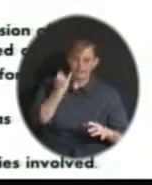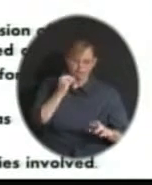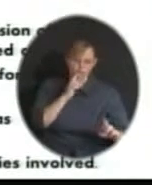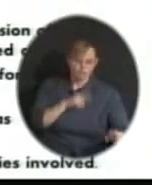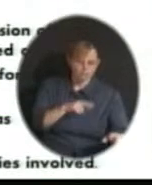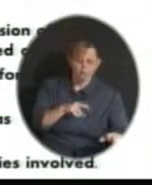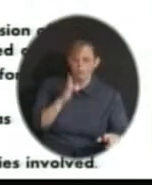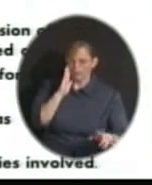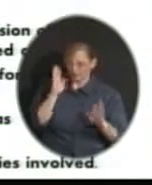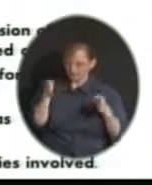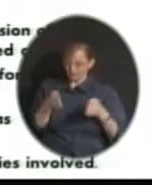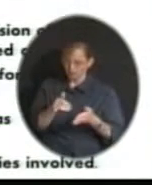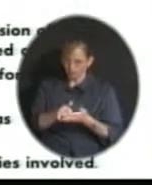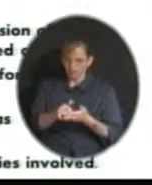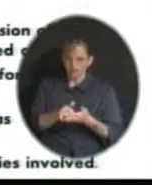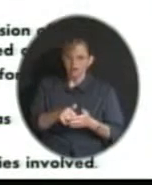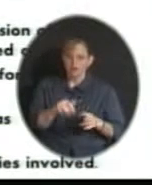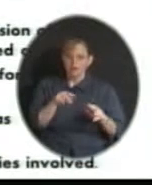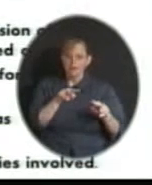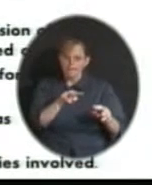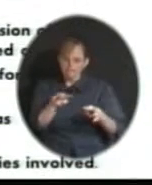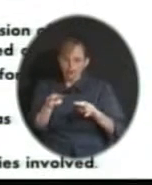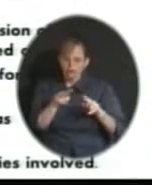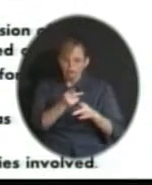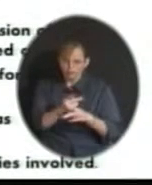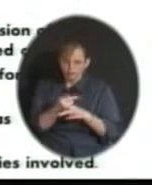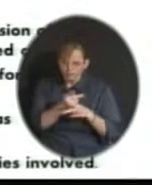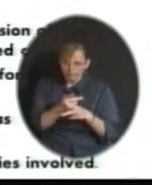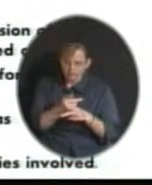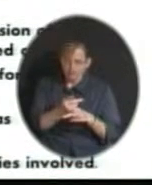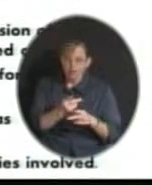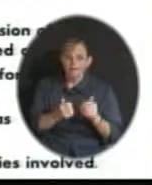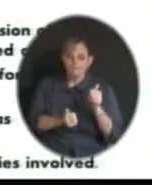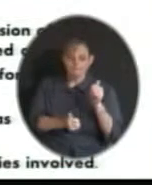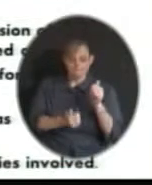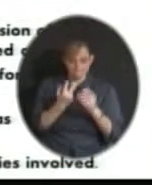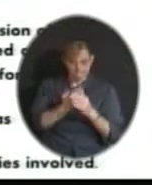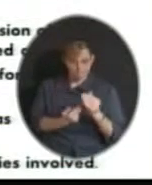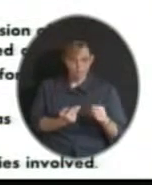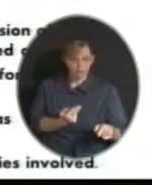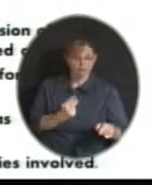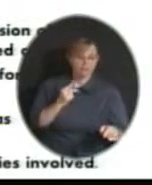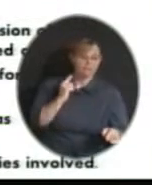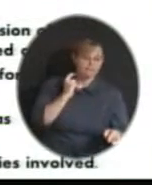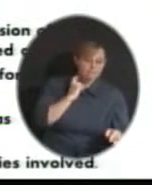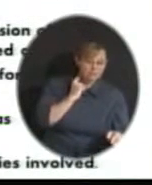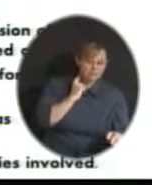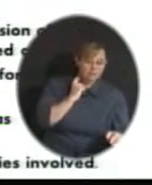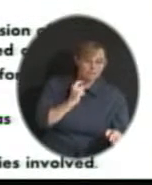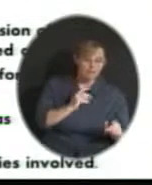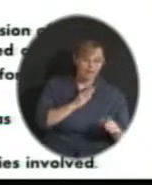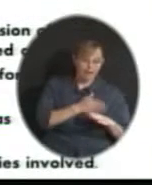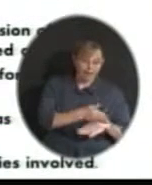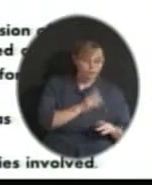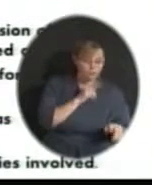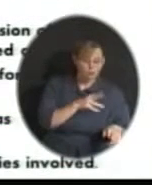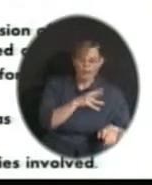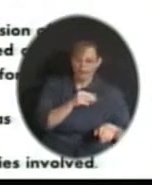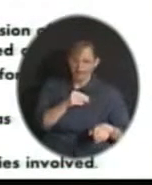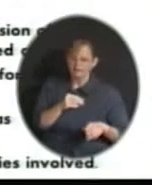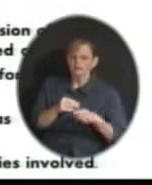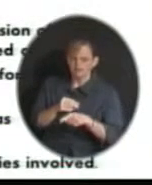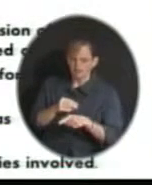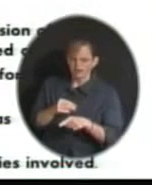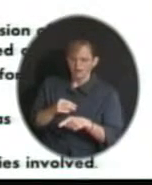believe we do. Monitoring and supervision, both of the victim after a report, but also continued monitoring and supervision